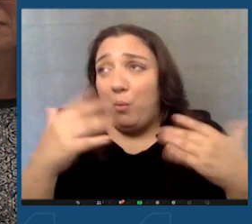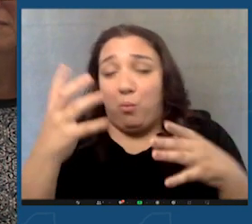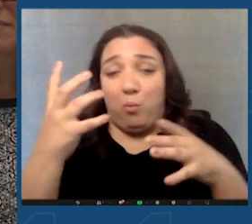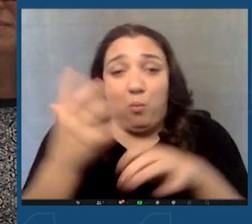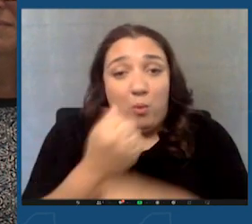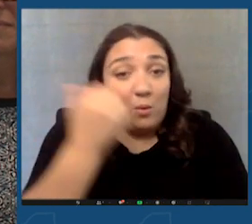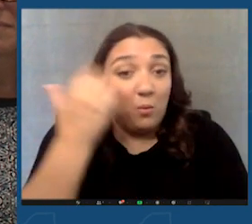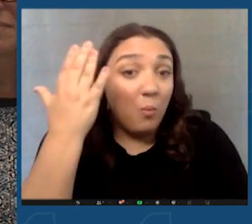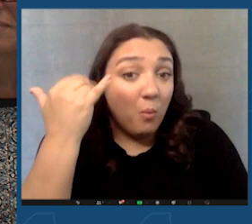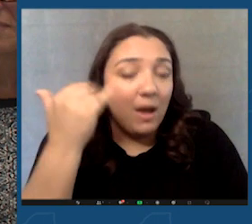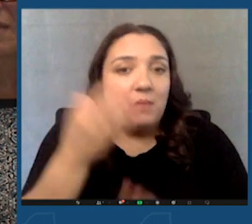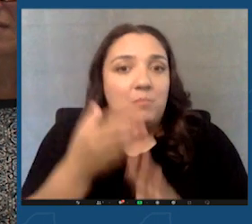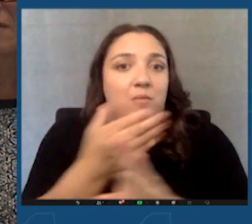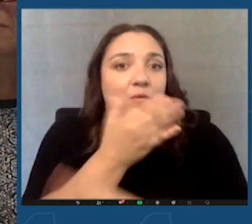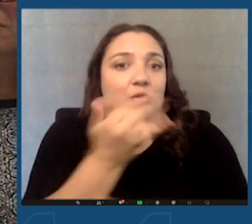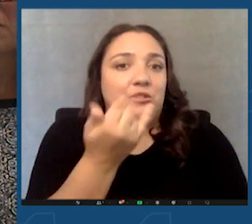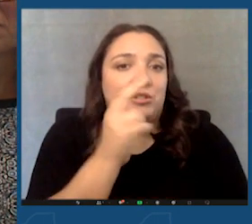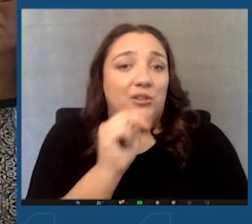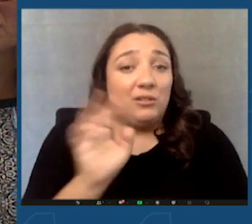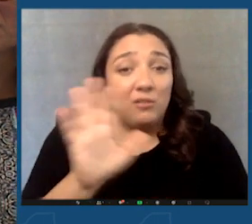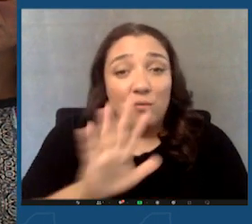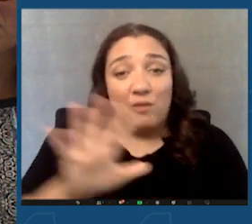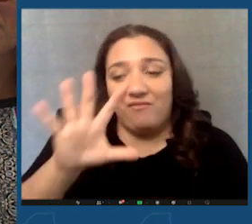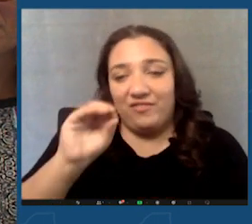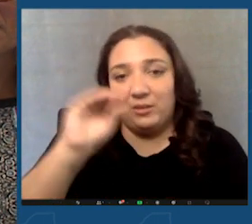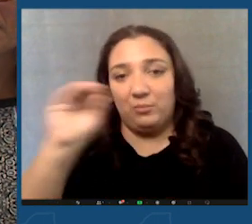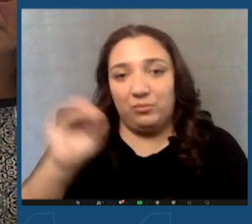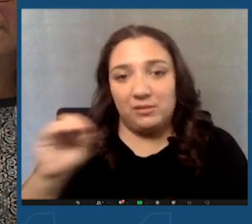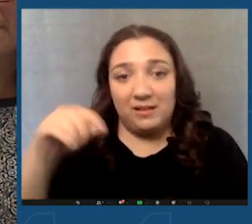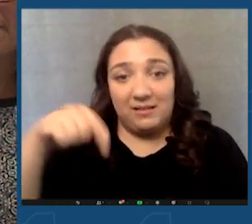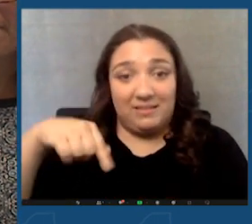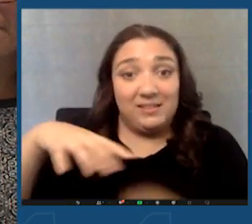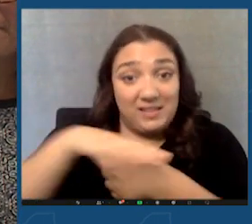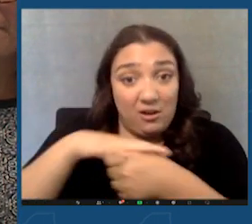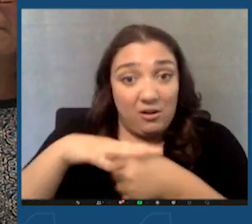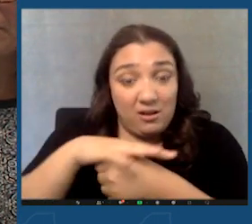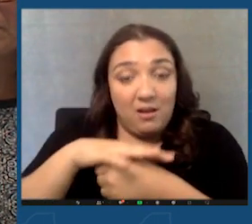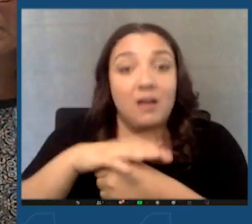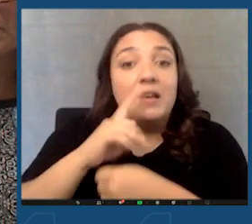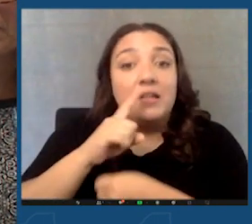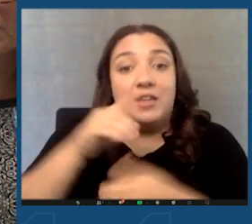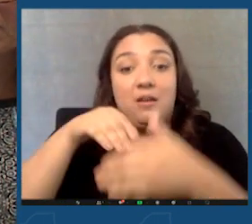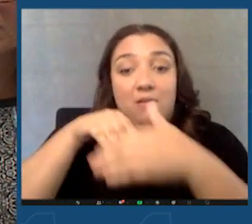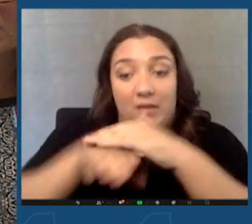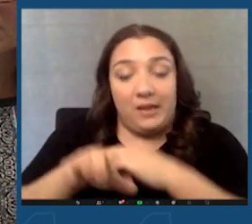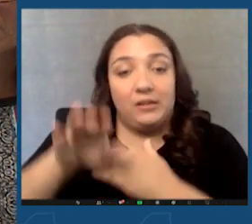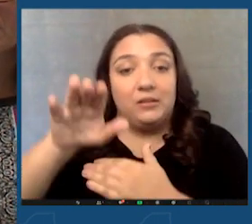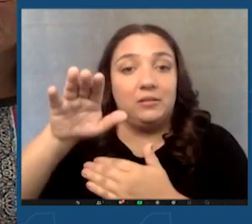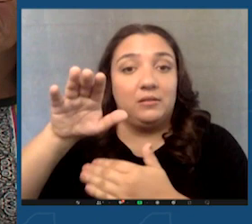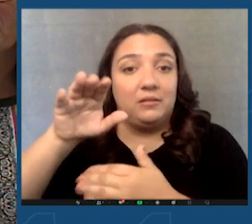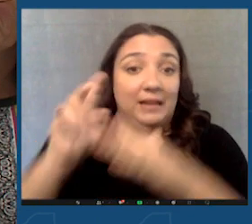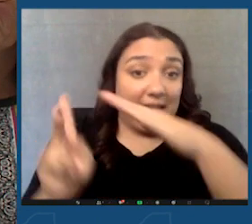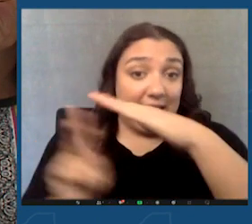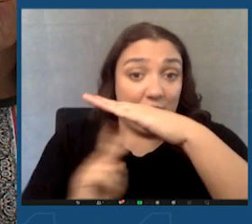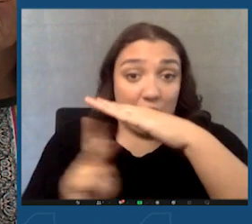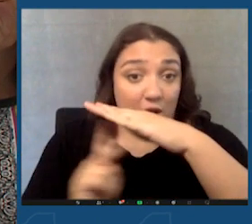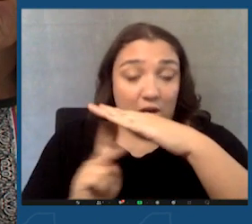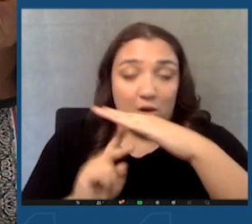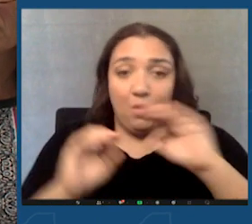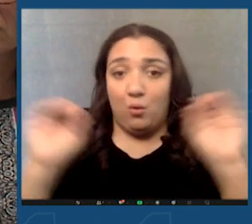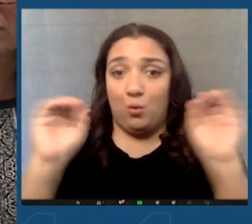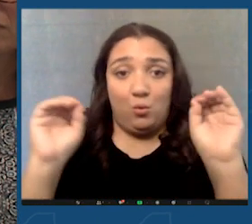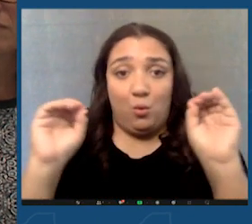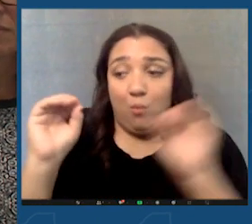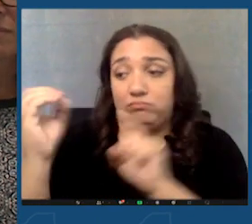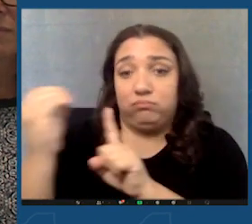January, 50% of the children in this school district entered kindergarten without ever having exposure